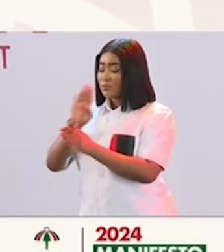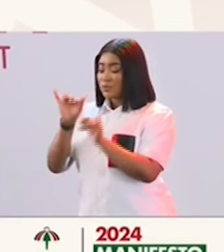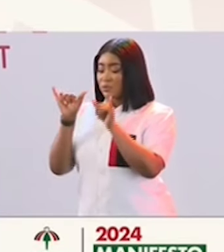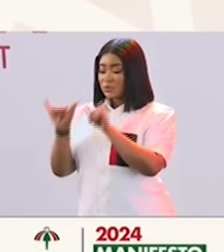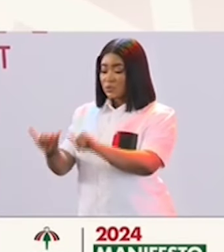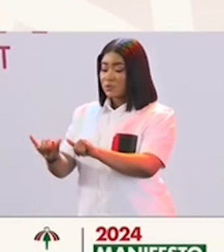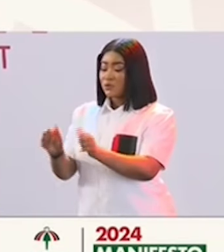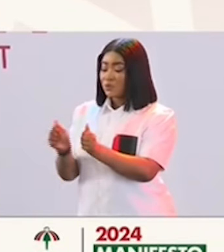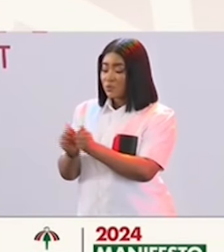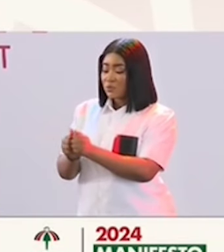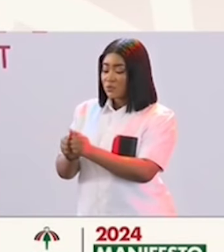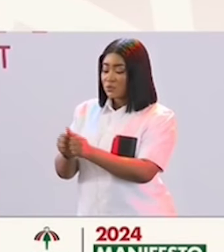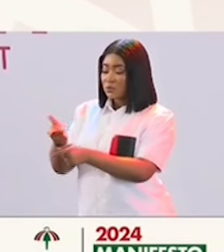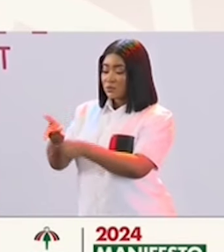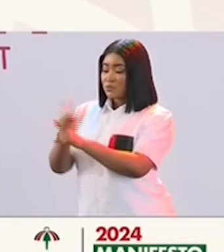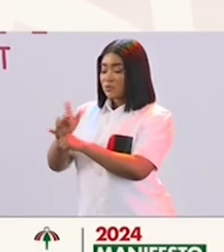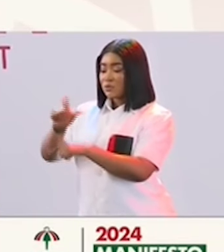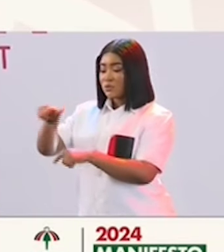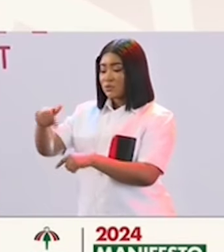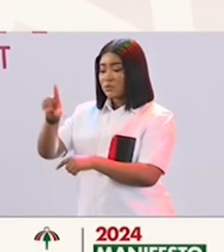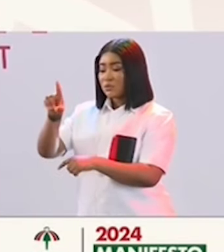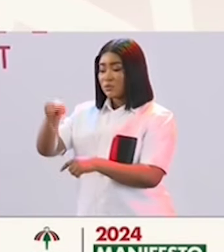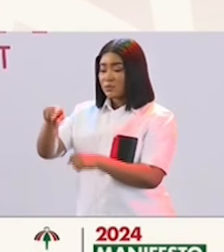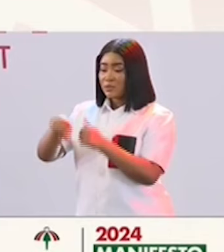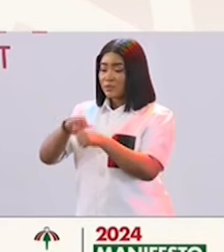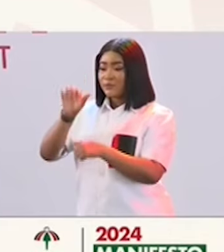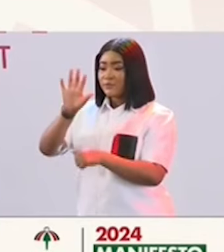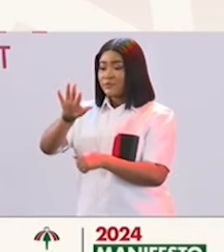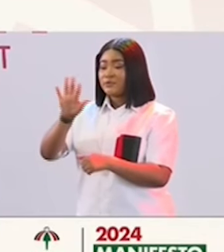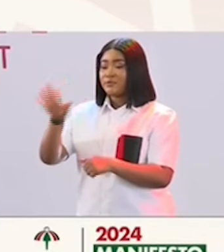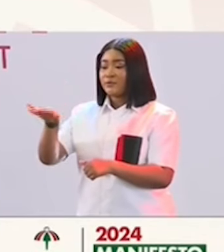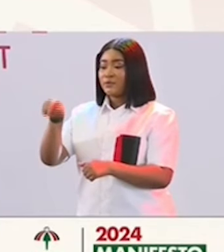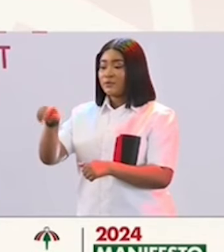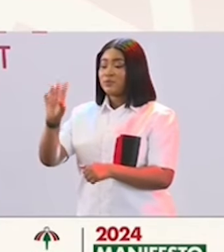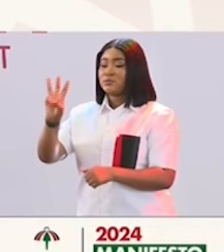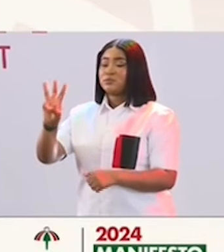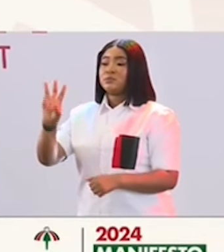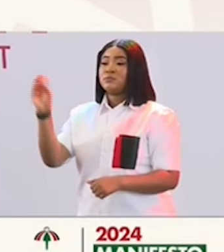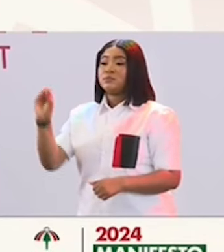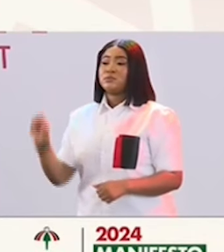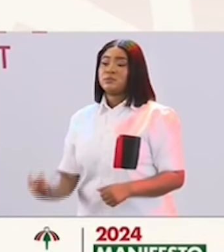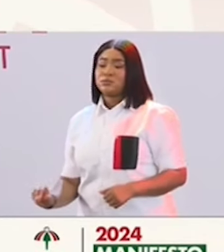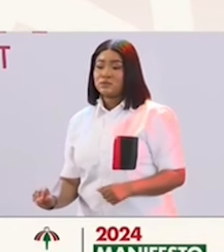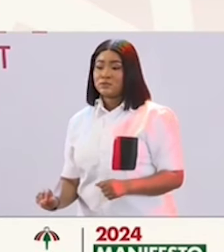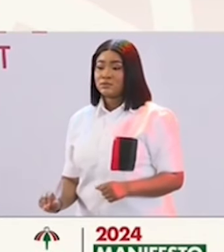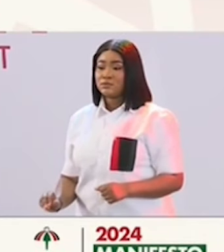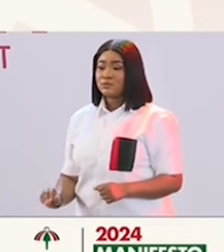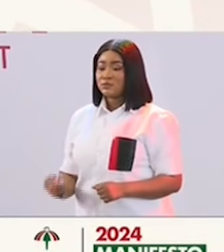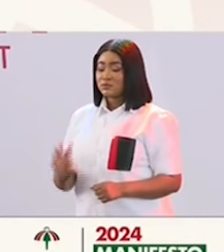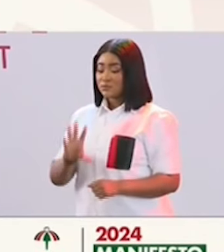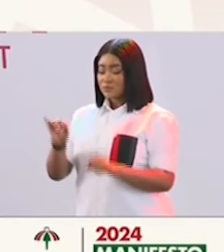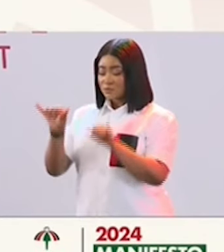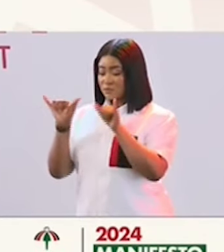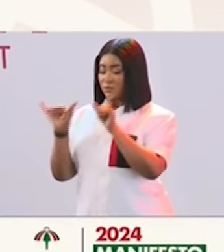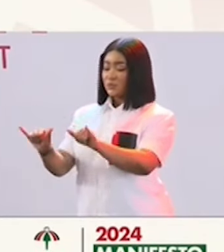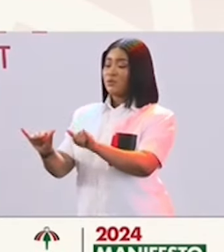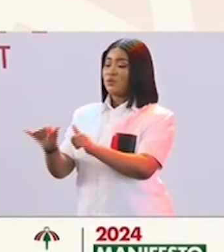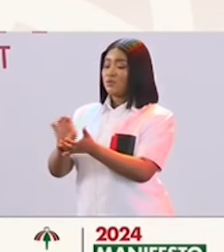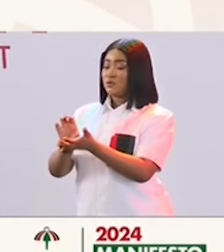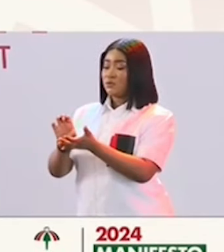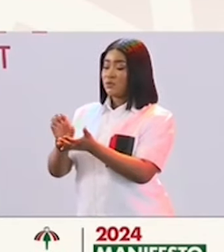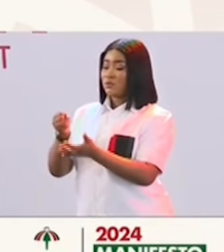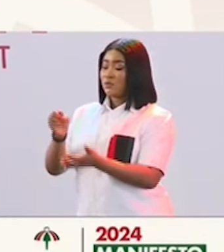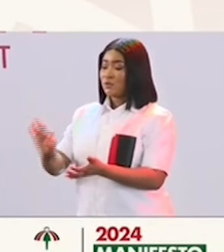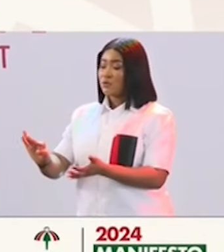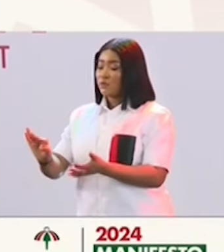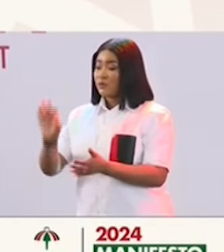debt with a debt to GDP ratio that stood at 55.6%, a stable credit rating of